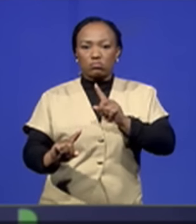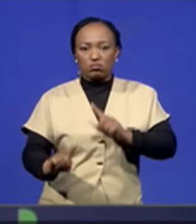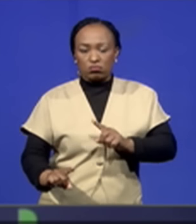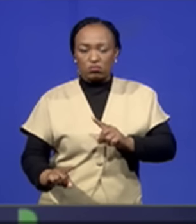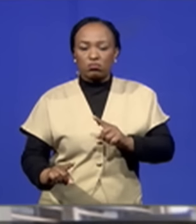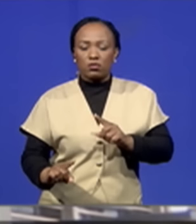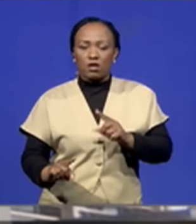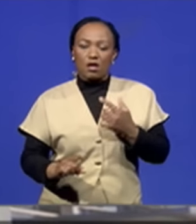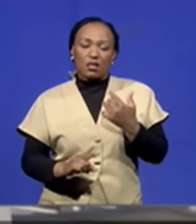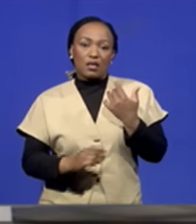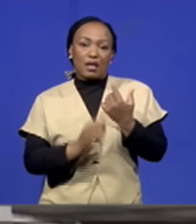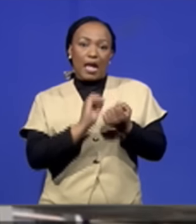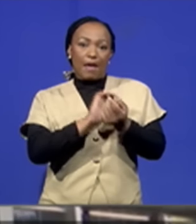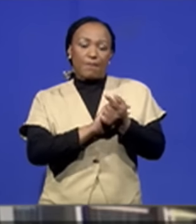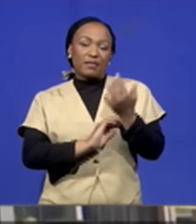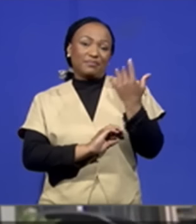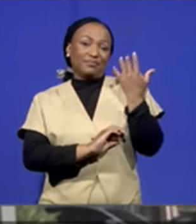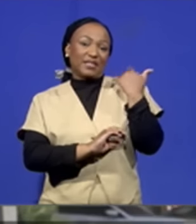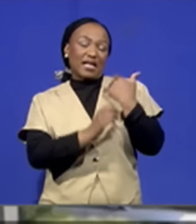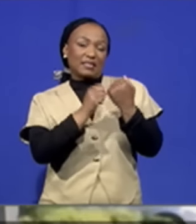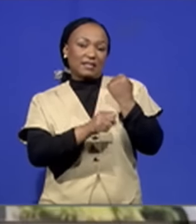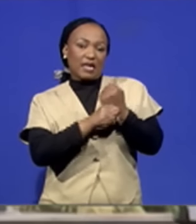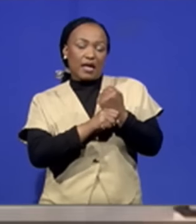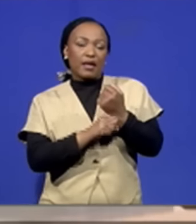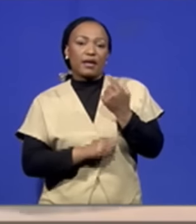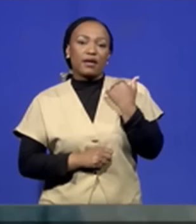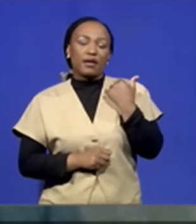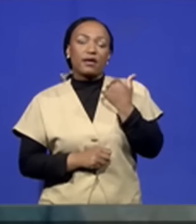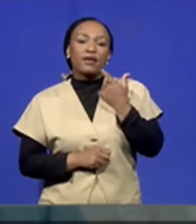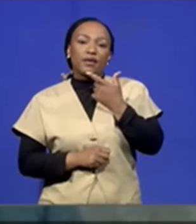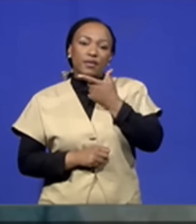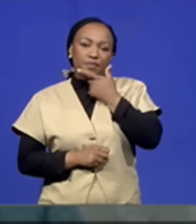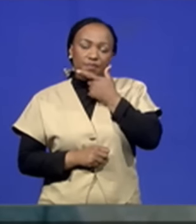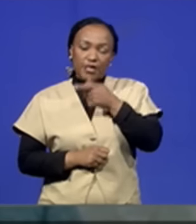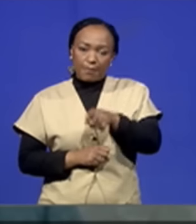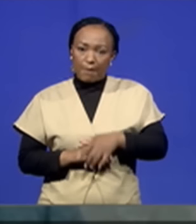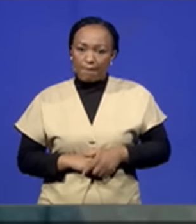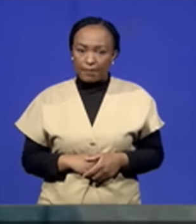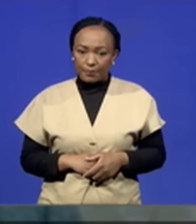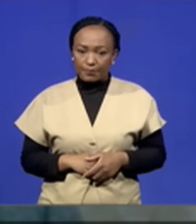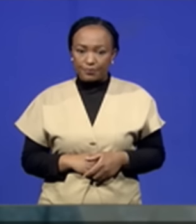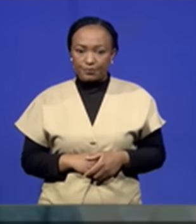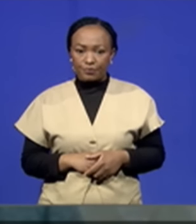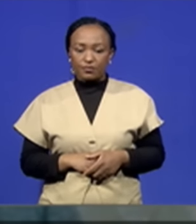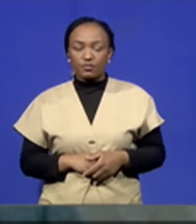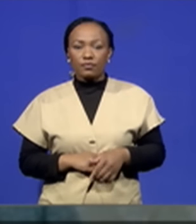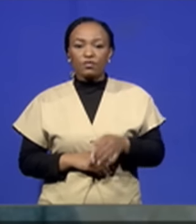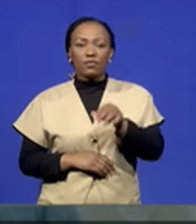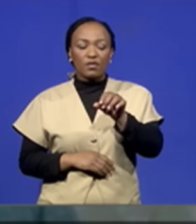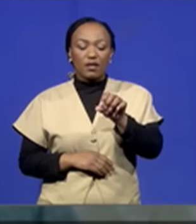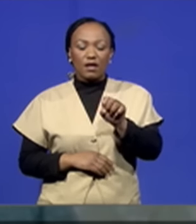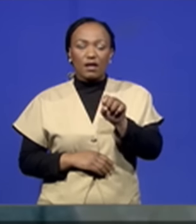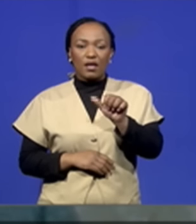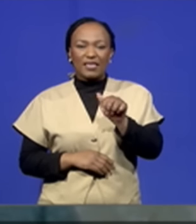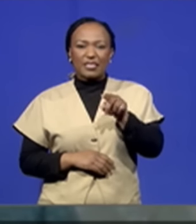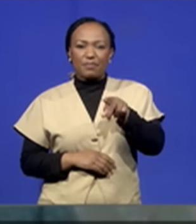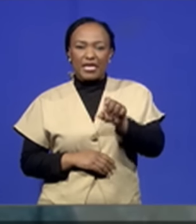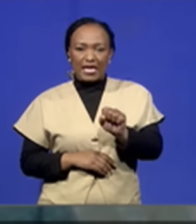ka Ngwanatsele Ngwagola. Those documents have been transmitted to the SAPS, and they will then conduct